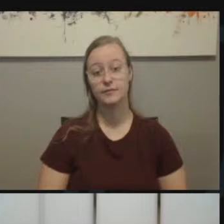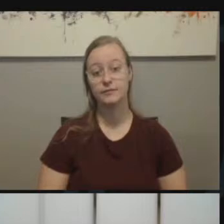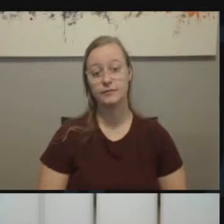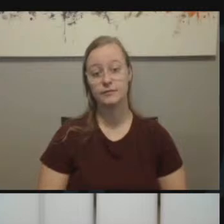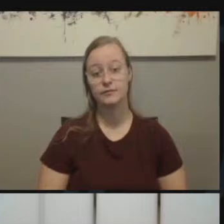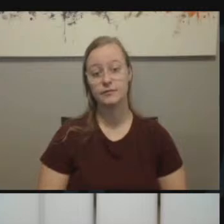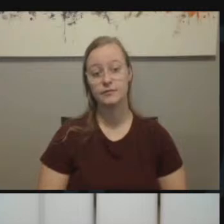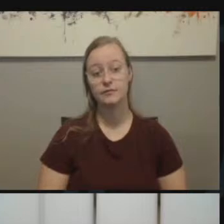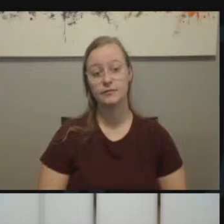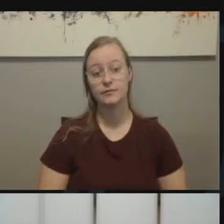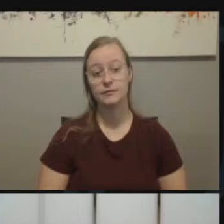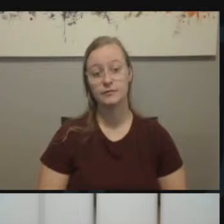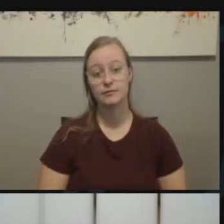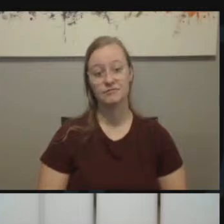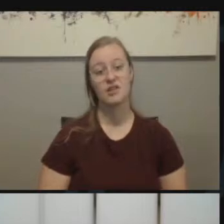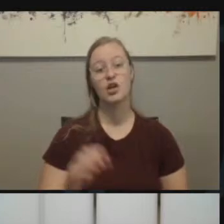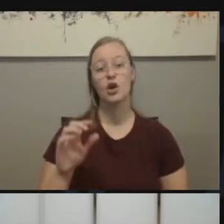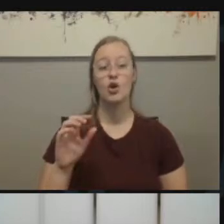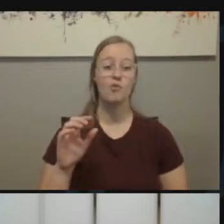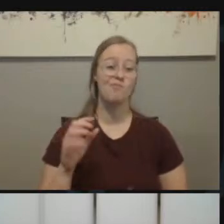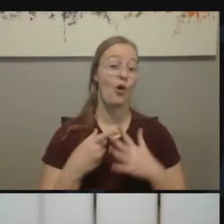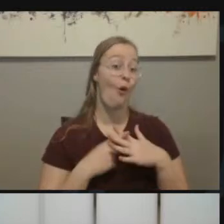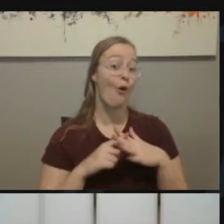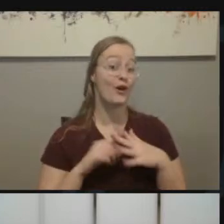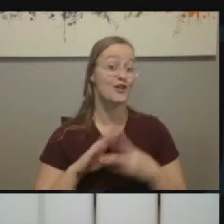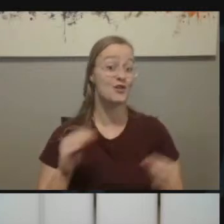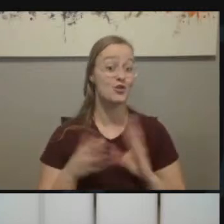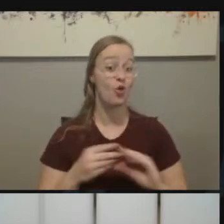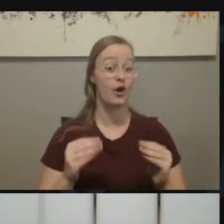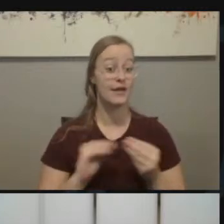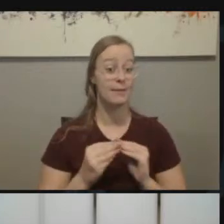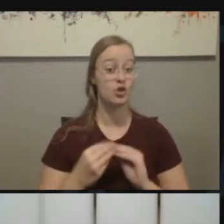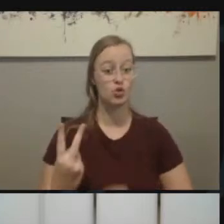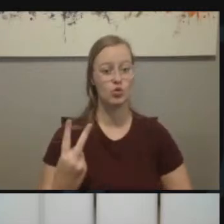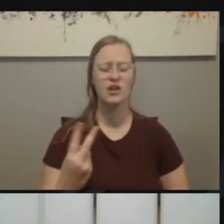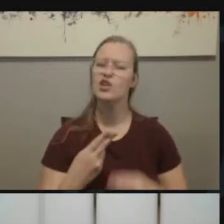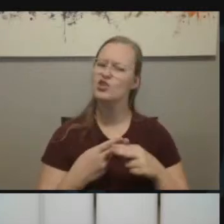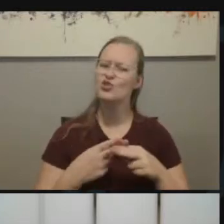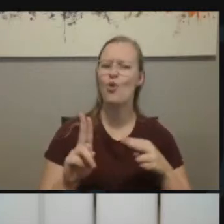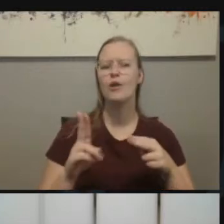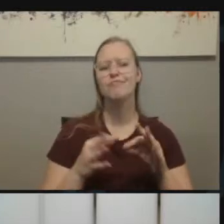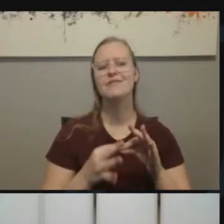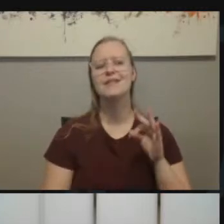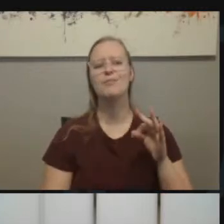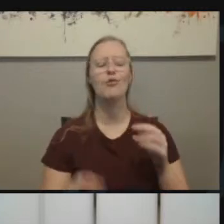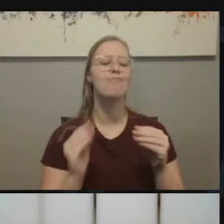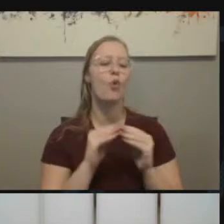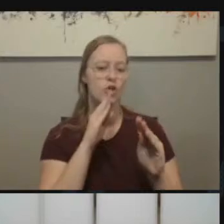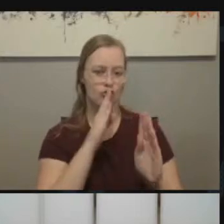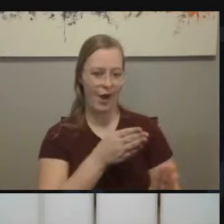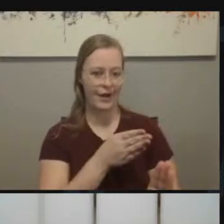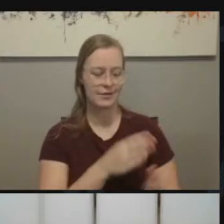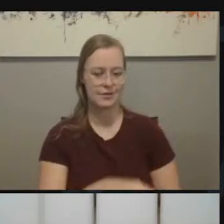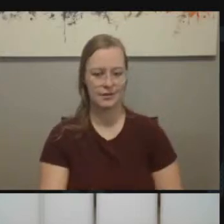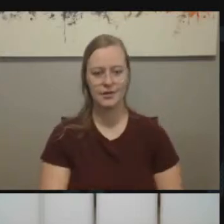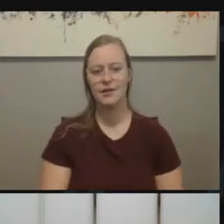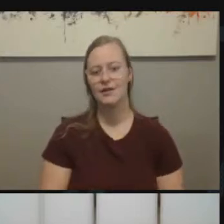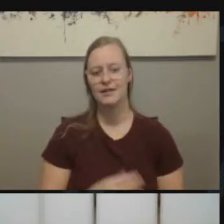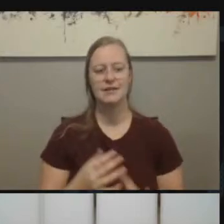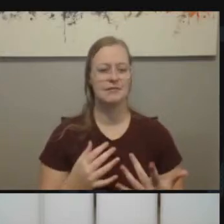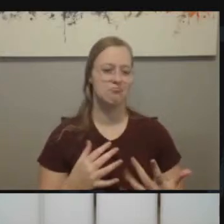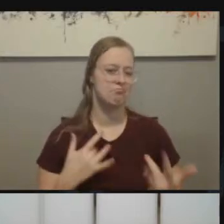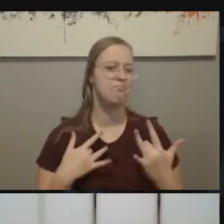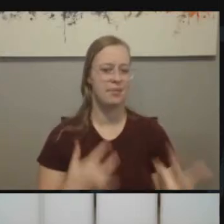And origin story number 2, this one is shorter, simpler, and more direct. It's the more conventional